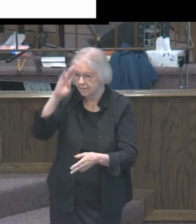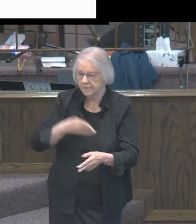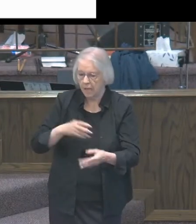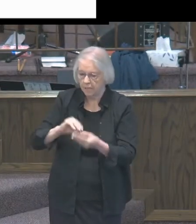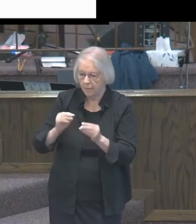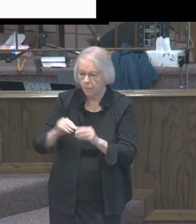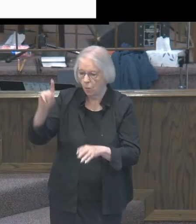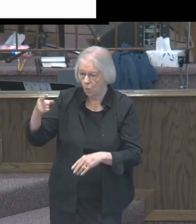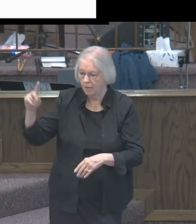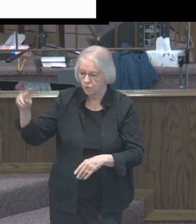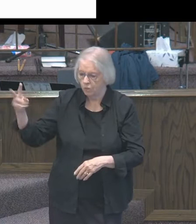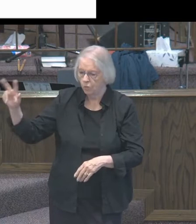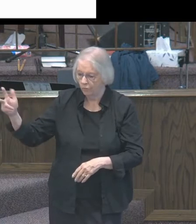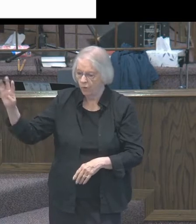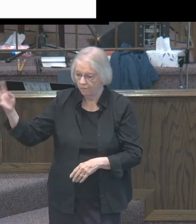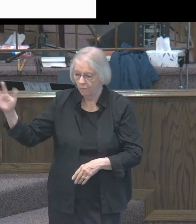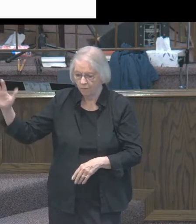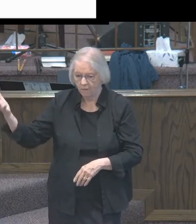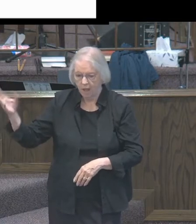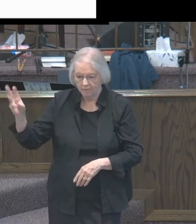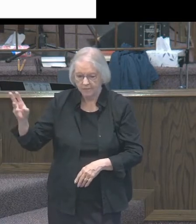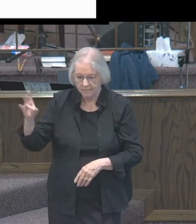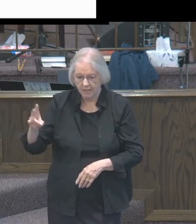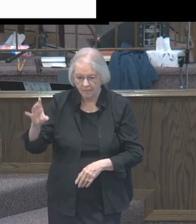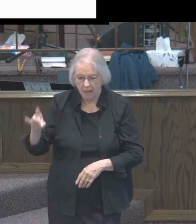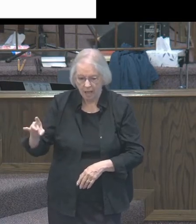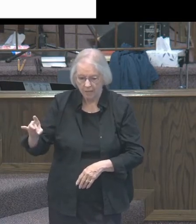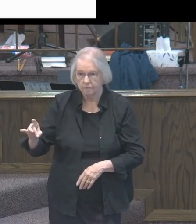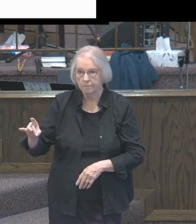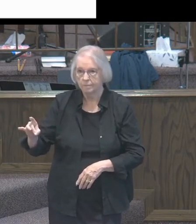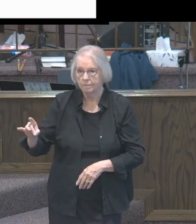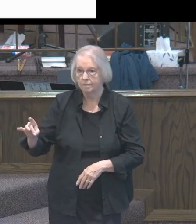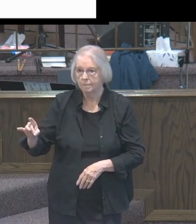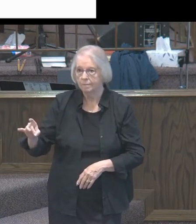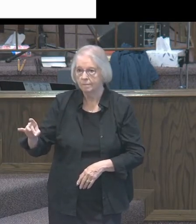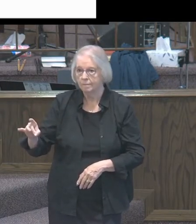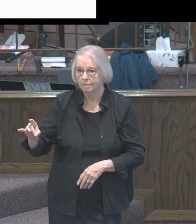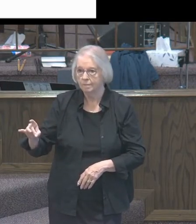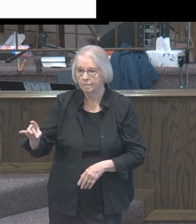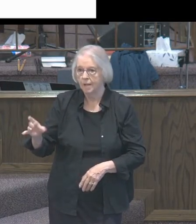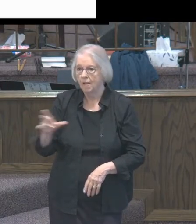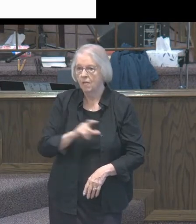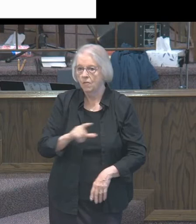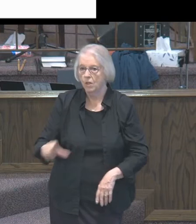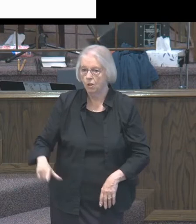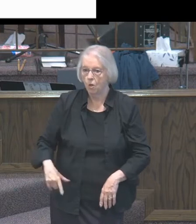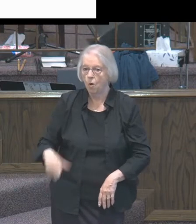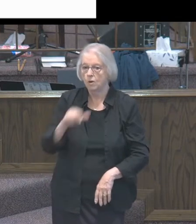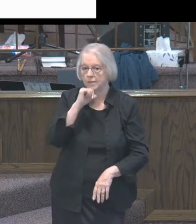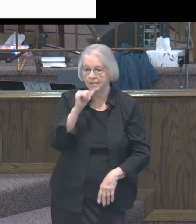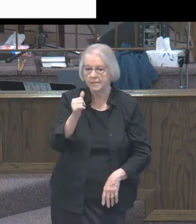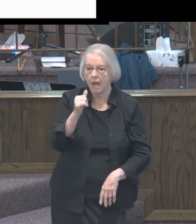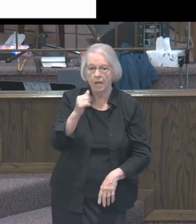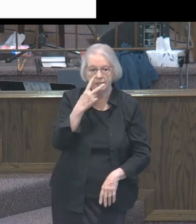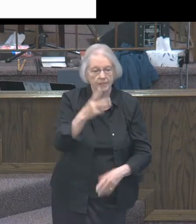number four, son number five, son number six, son number seven. "For the Lord does not see as a man